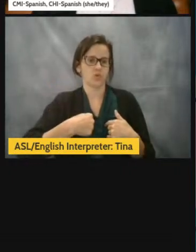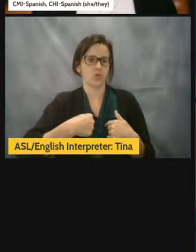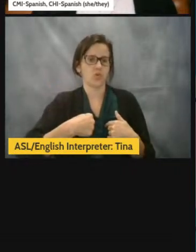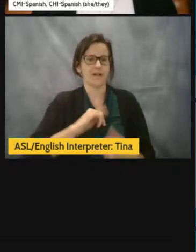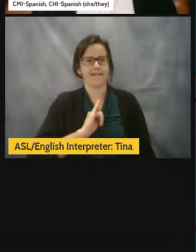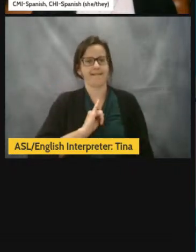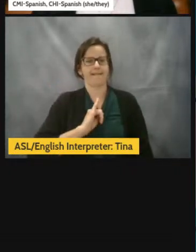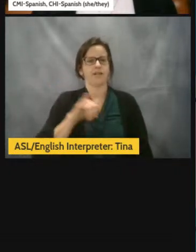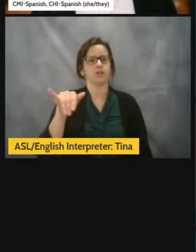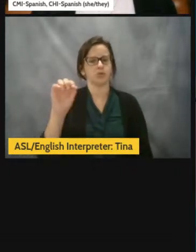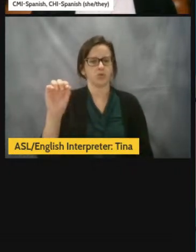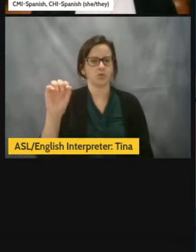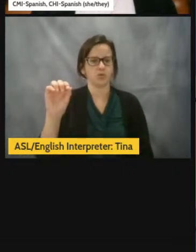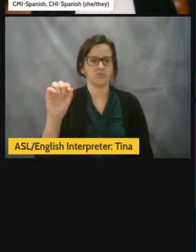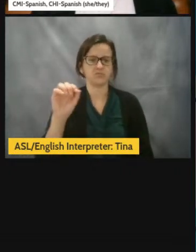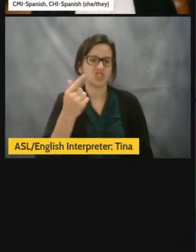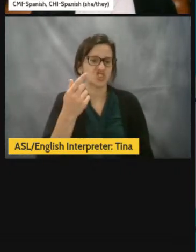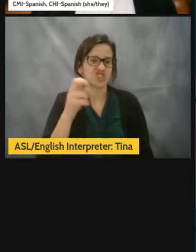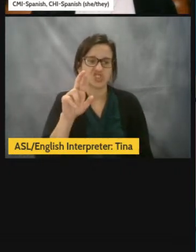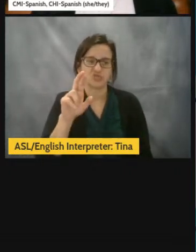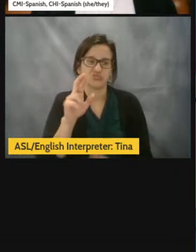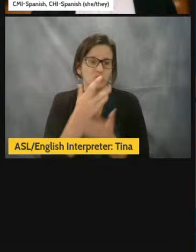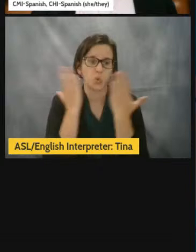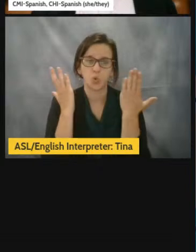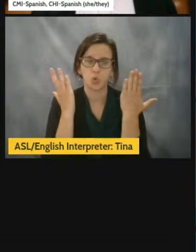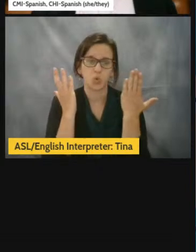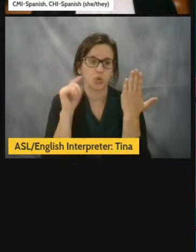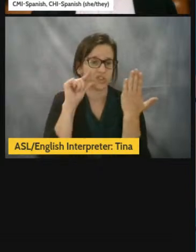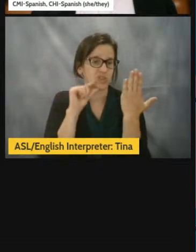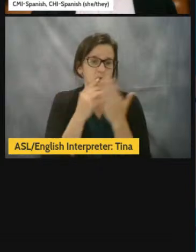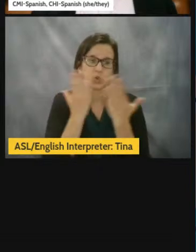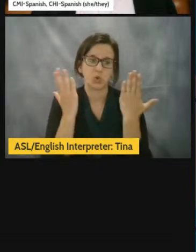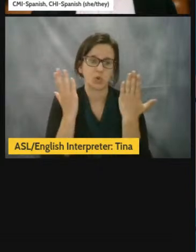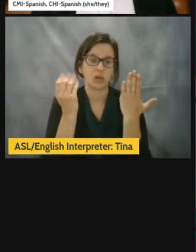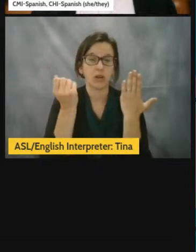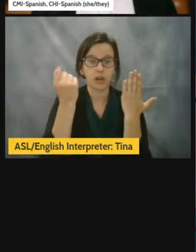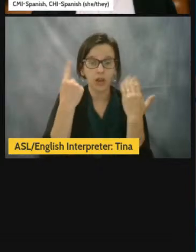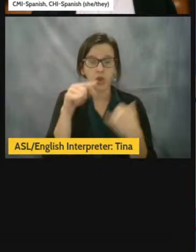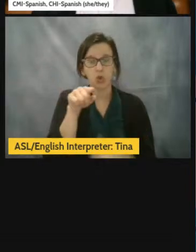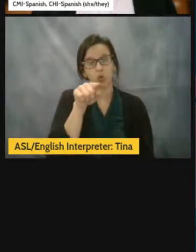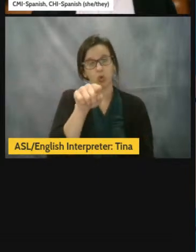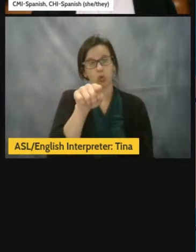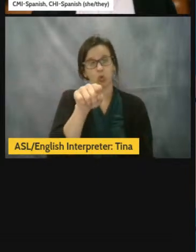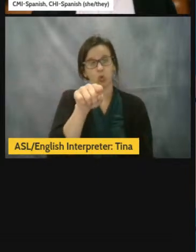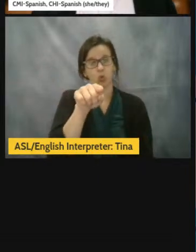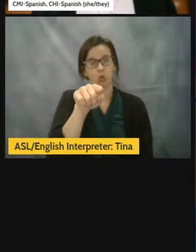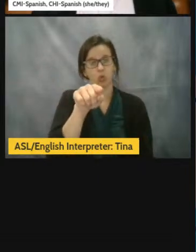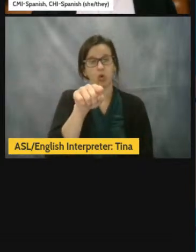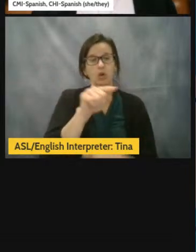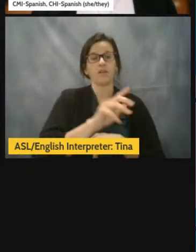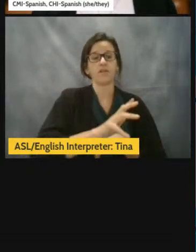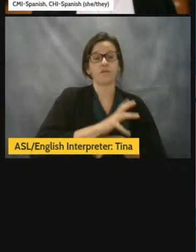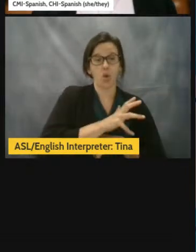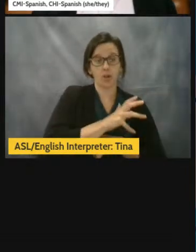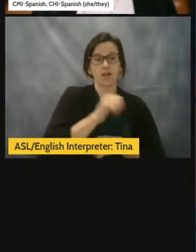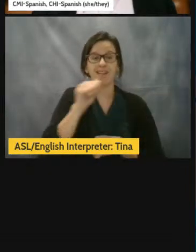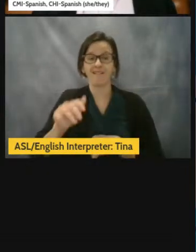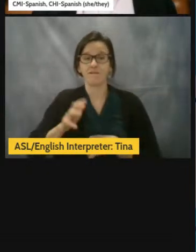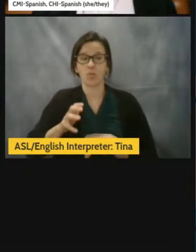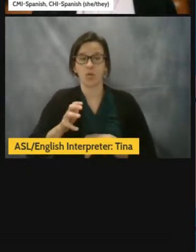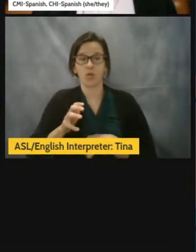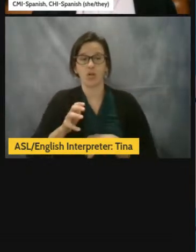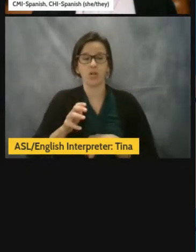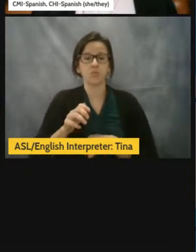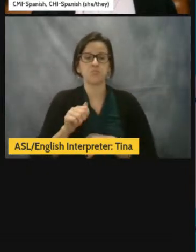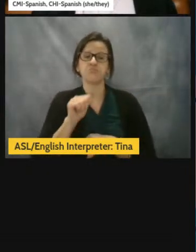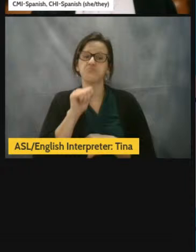not gendered. But you, informal, you, formal, these are not gendered